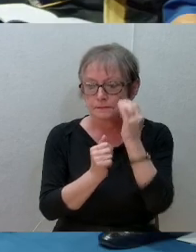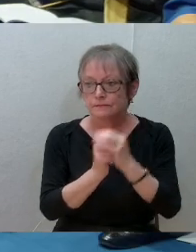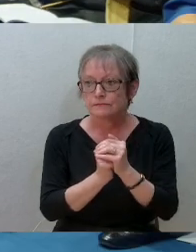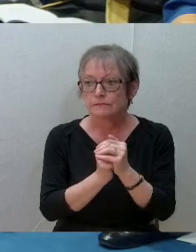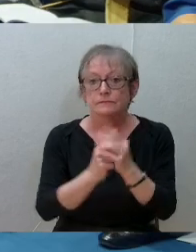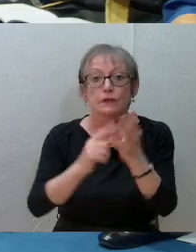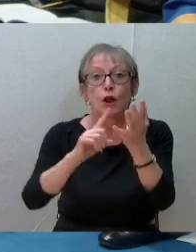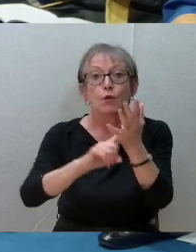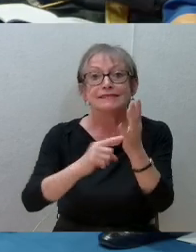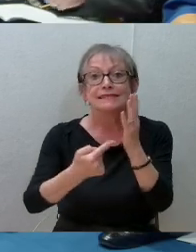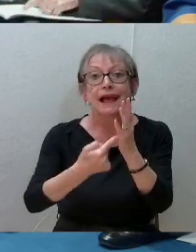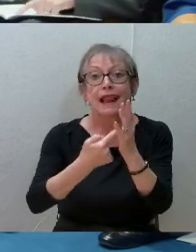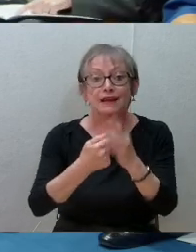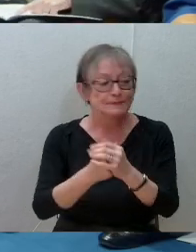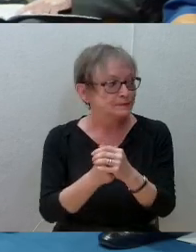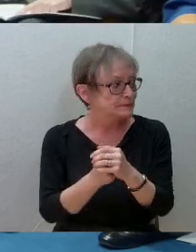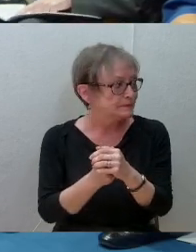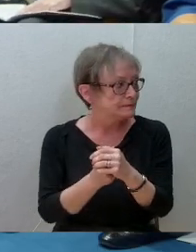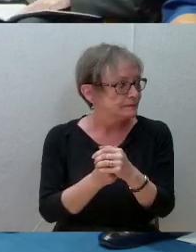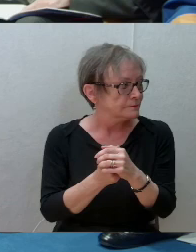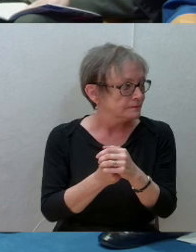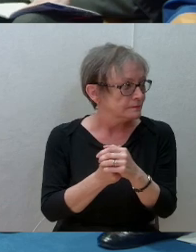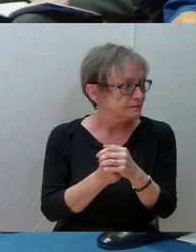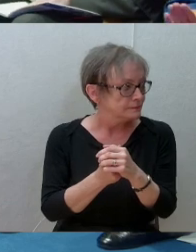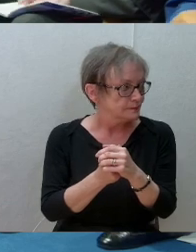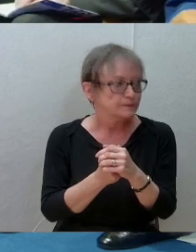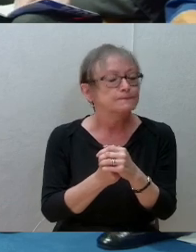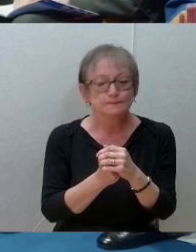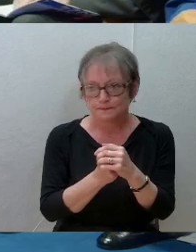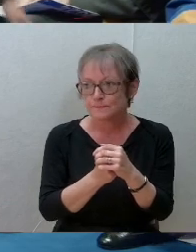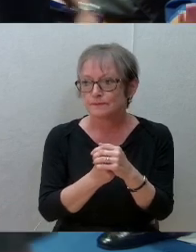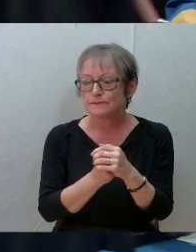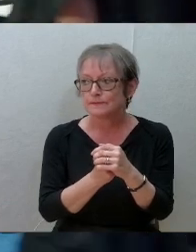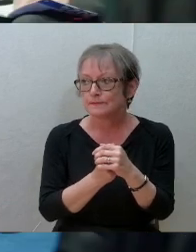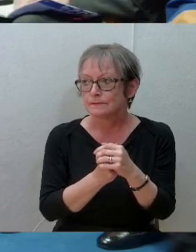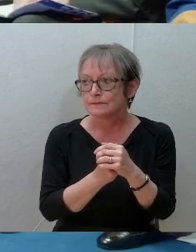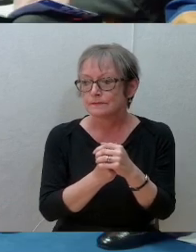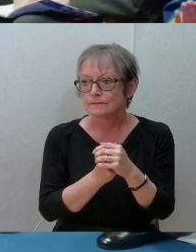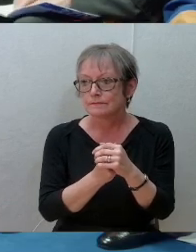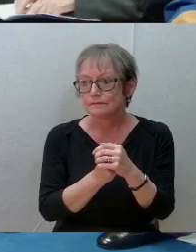Lucy Taylor.